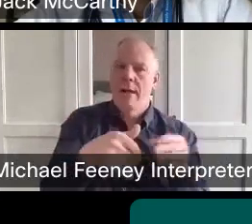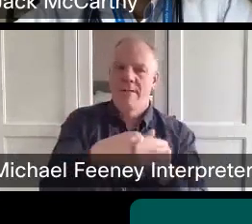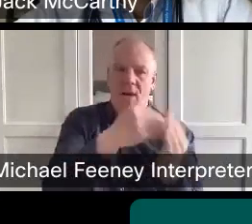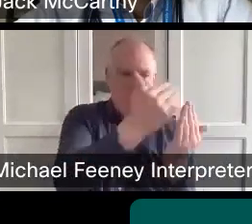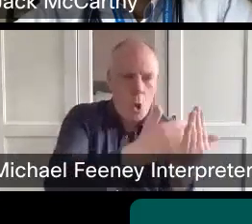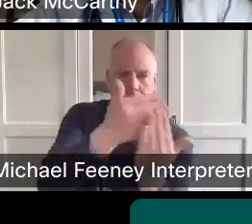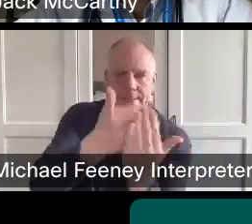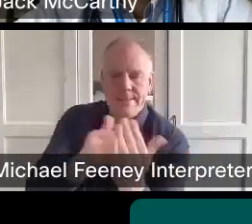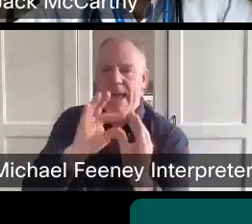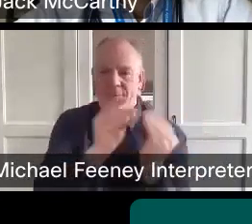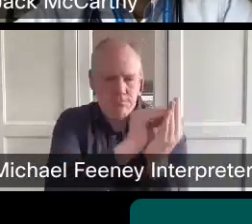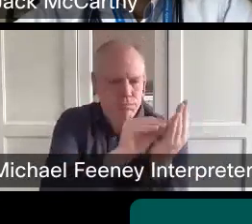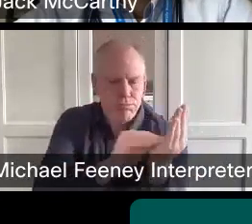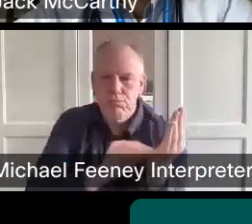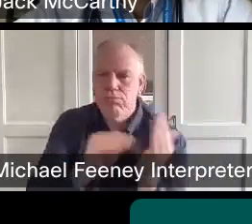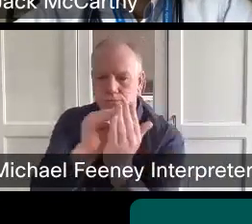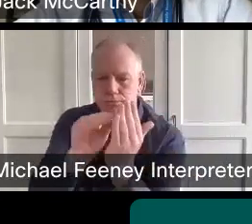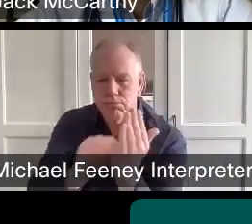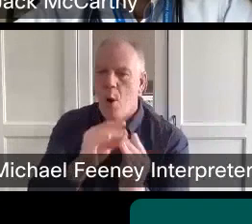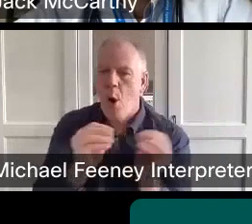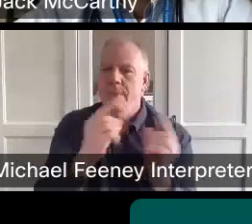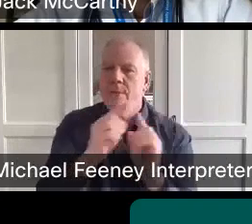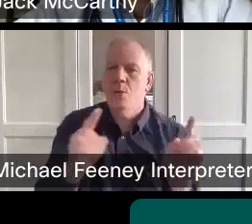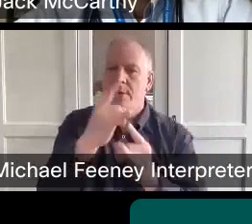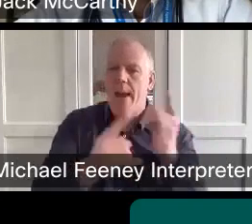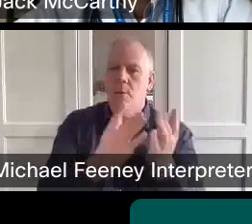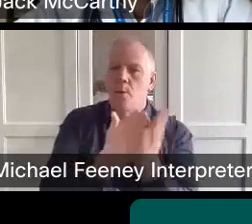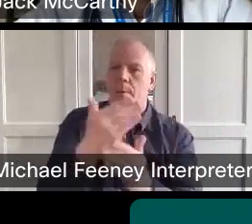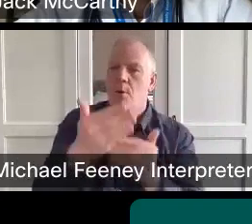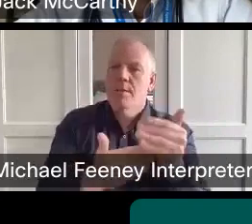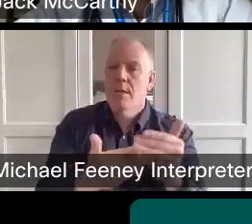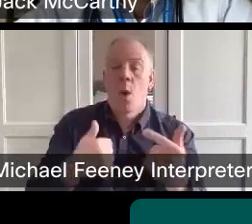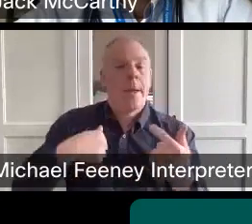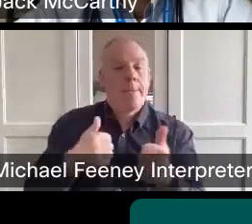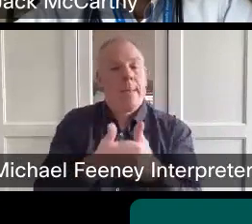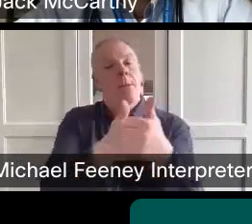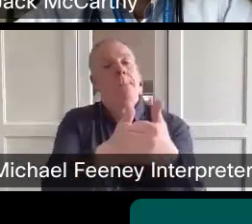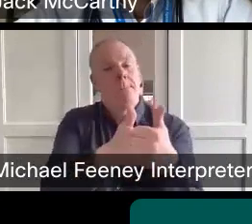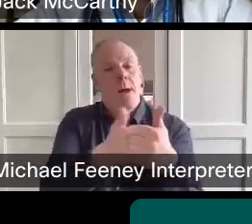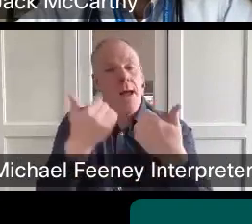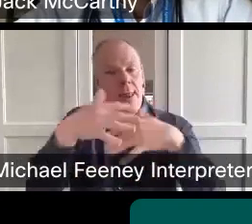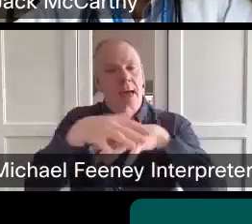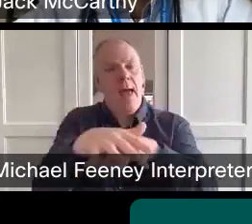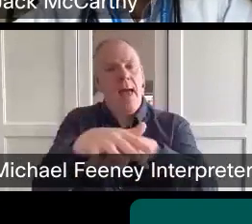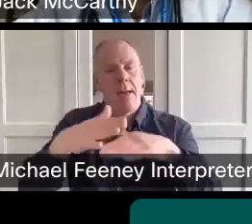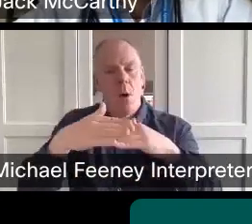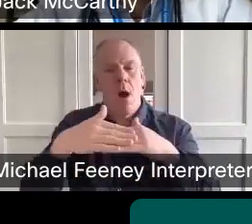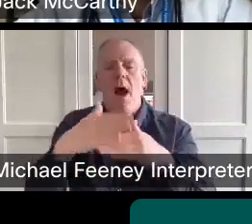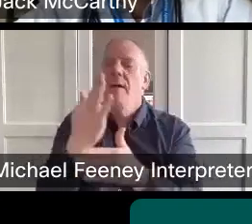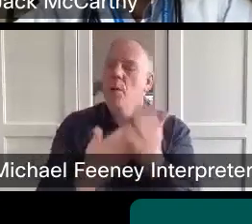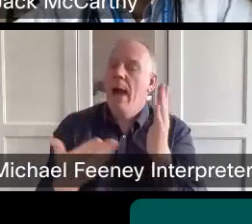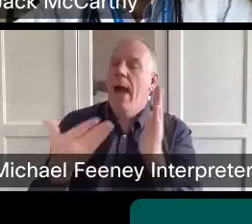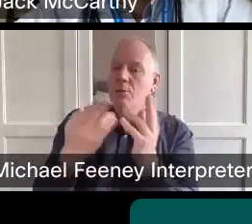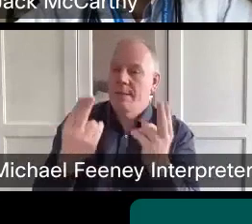at every stage of that process, really. So we see this as building and aligning more with a few additional requirements